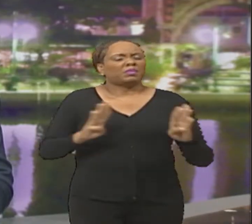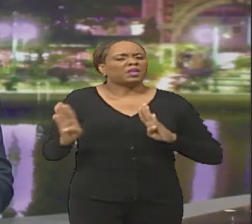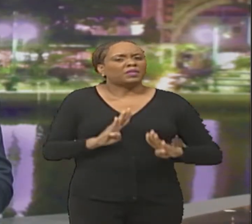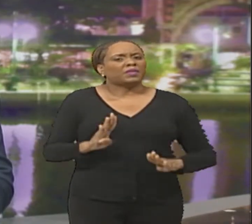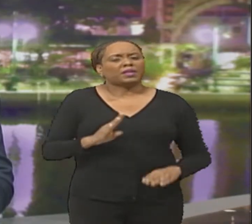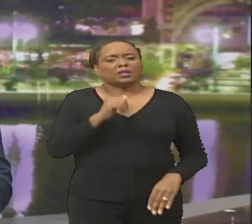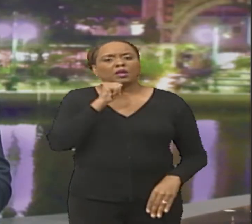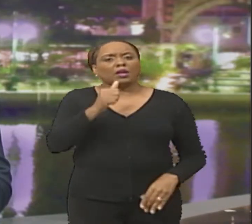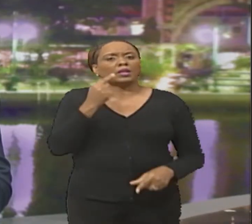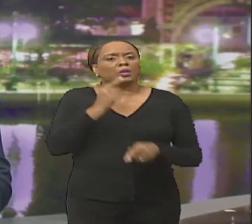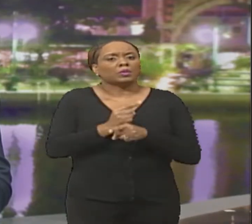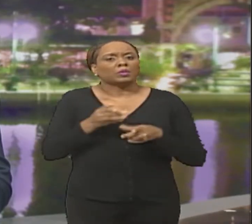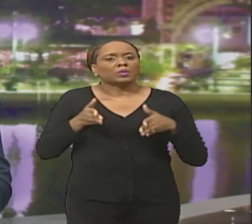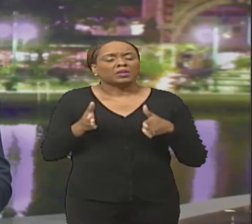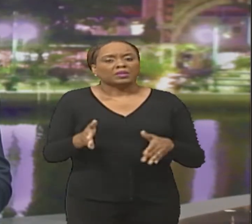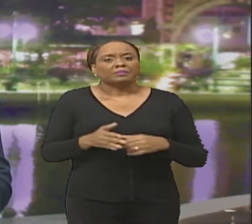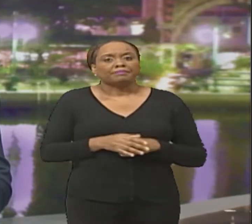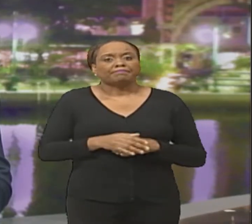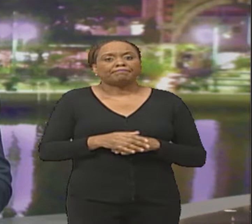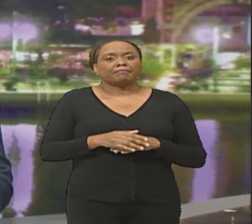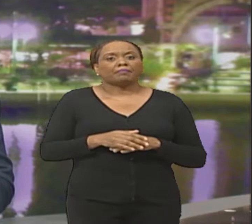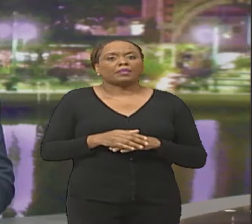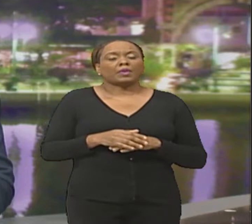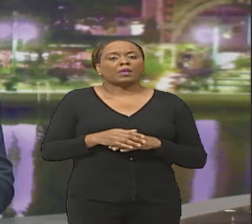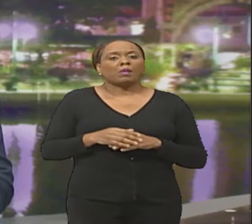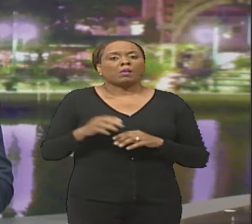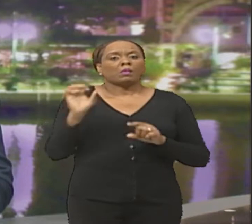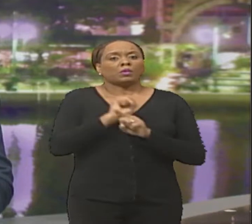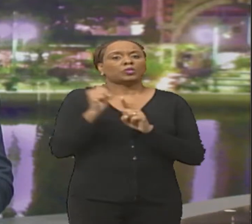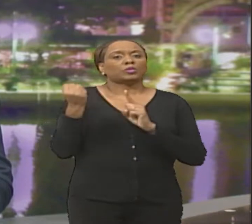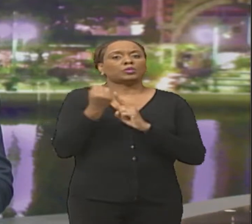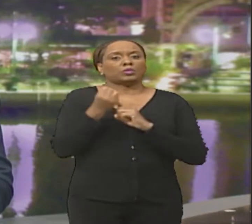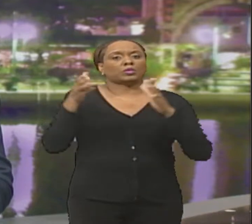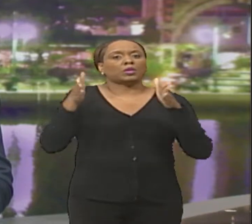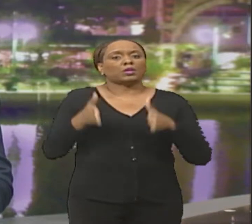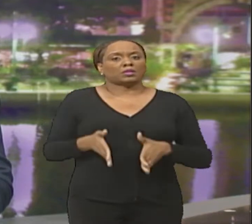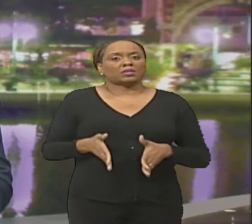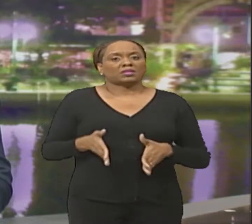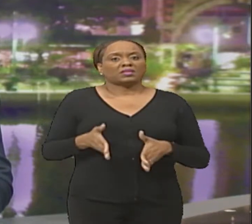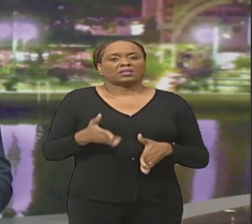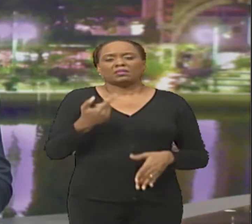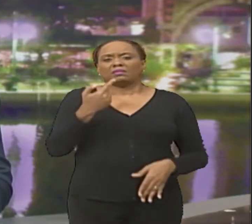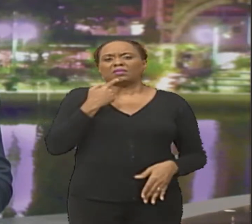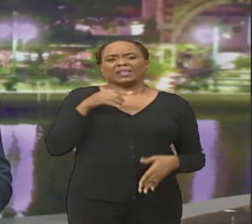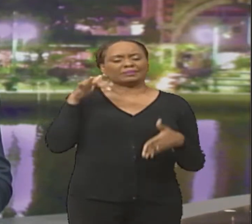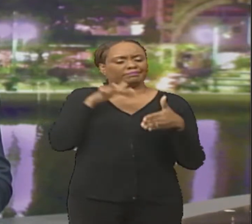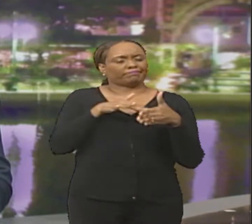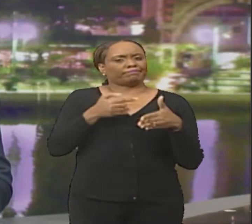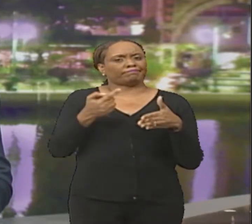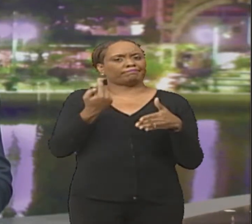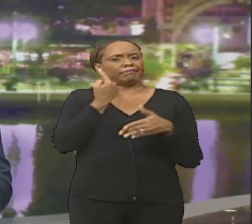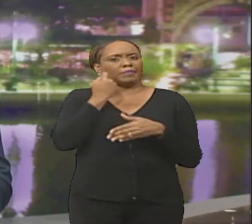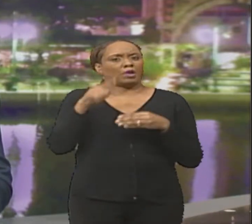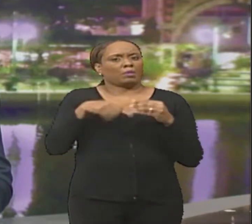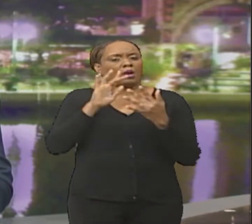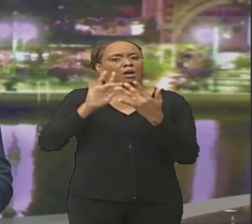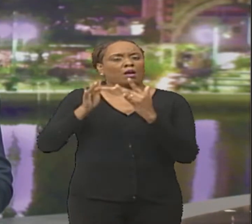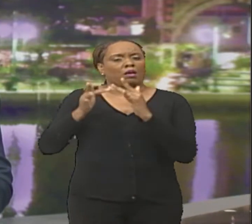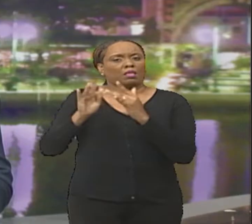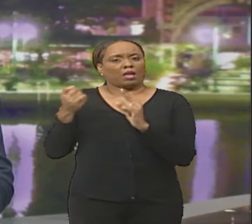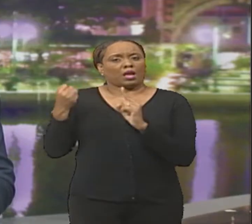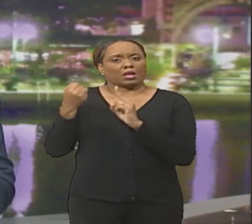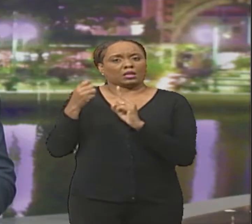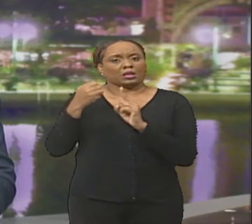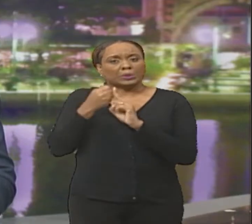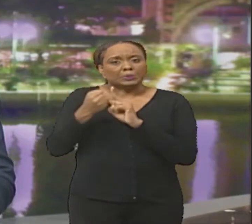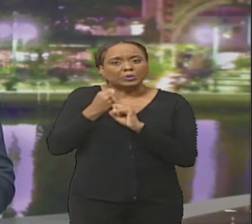behavior. That's according to sociologist Unri Bab, as he revealed the findings of a recent study on the online abuse and